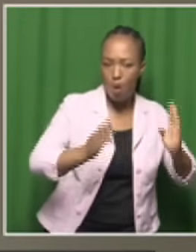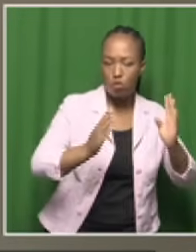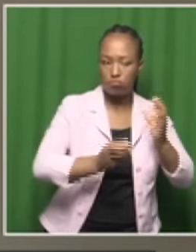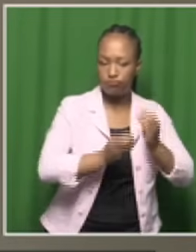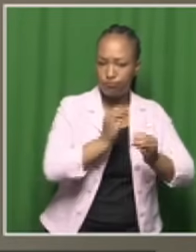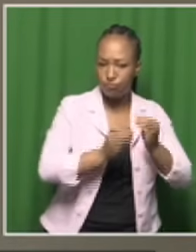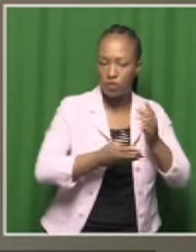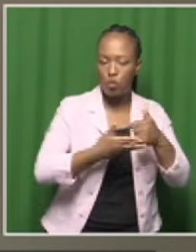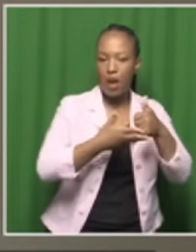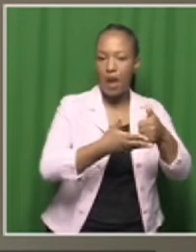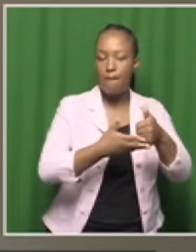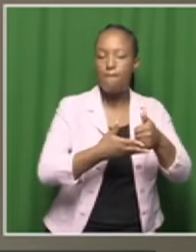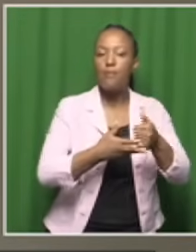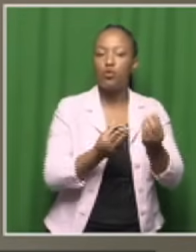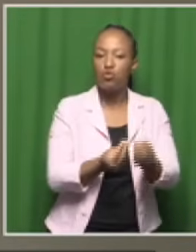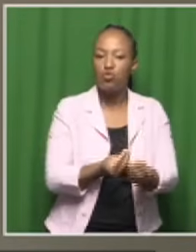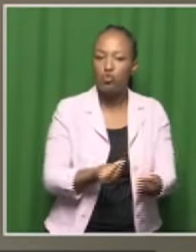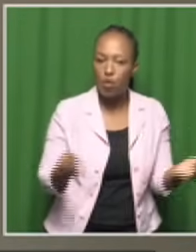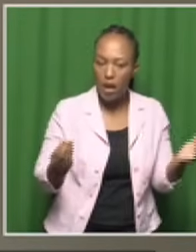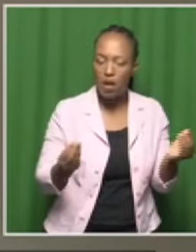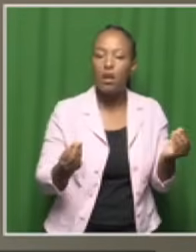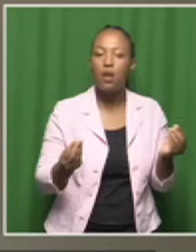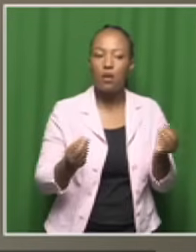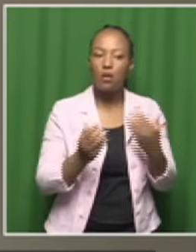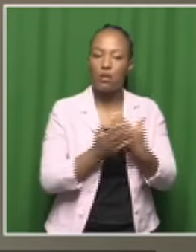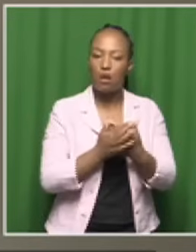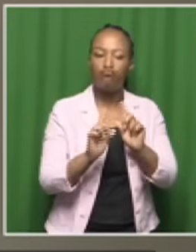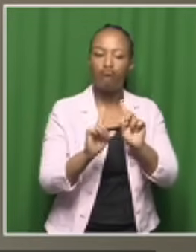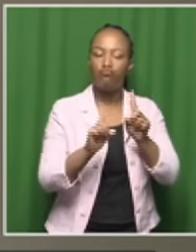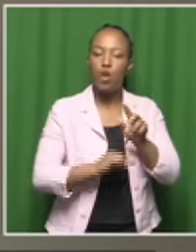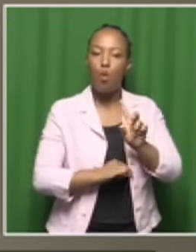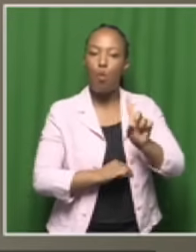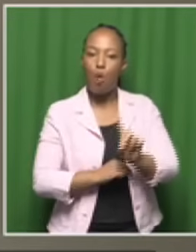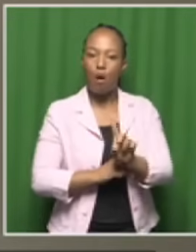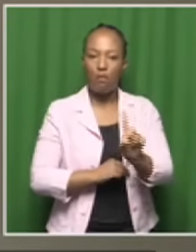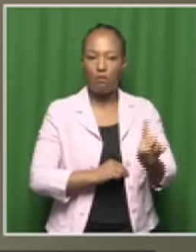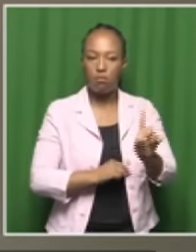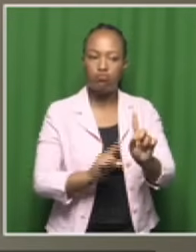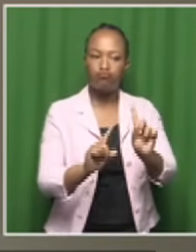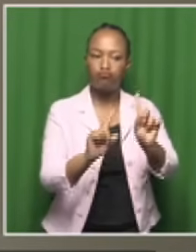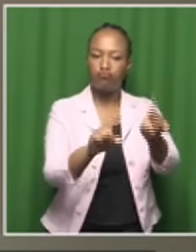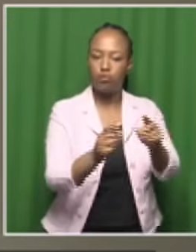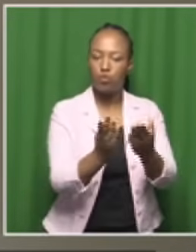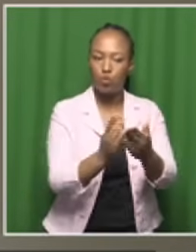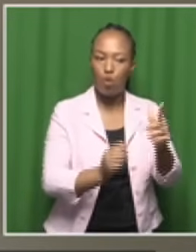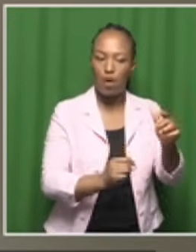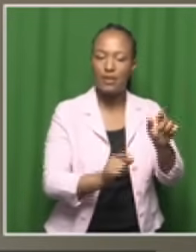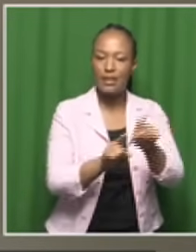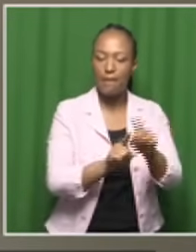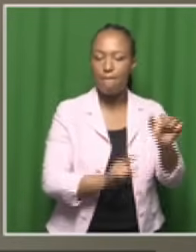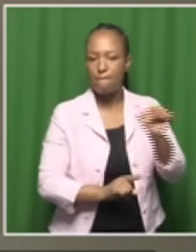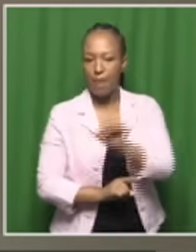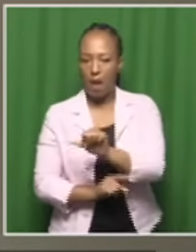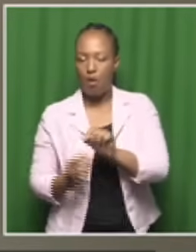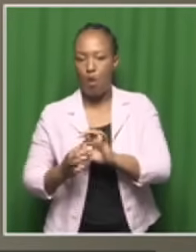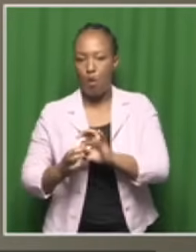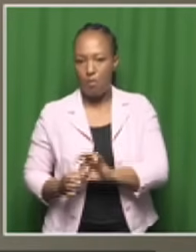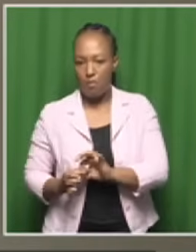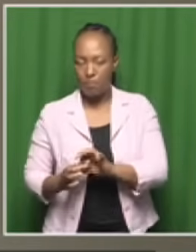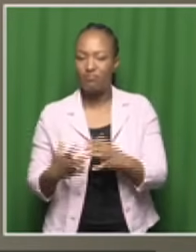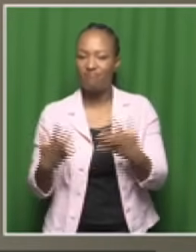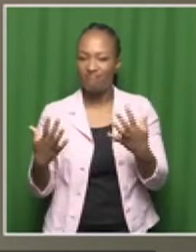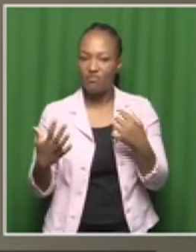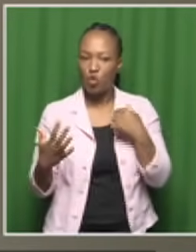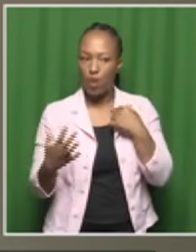walking to and from school. So because we believe so much in investing in road infrastructure in